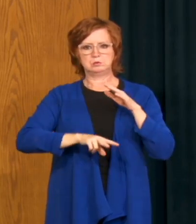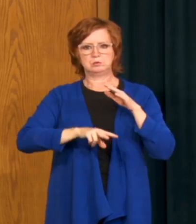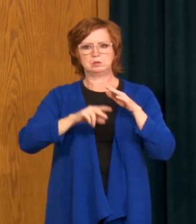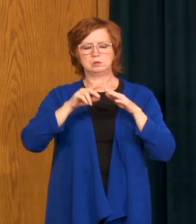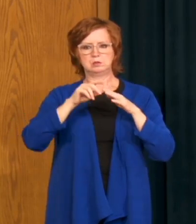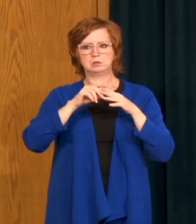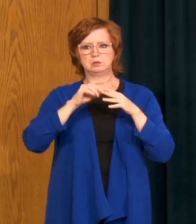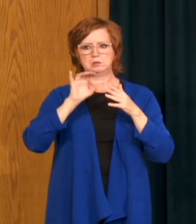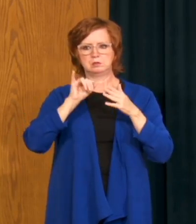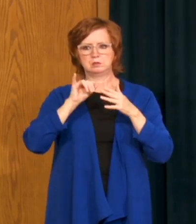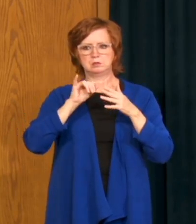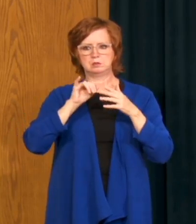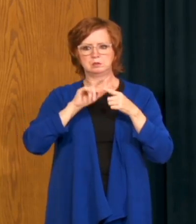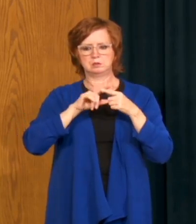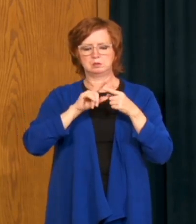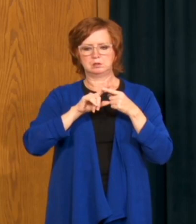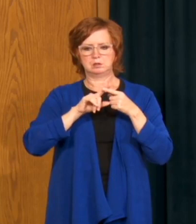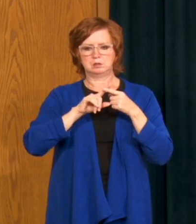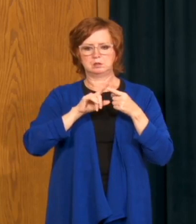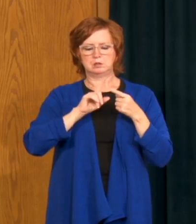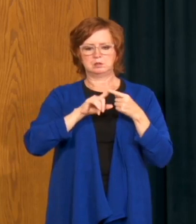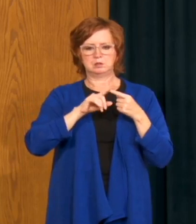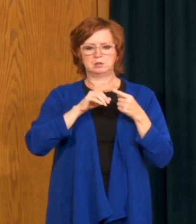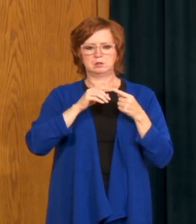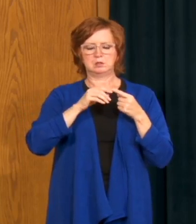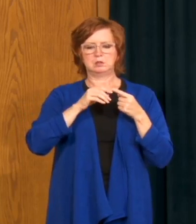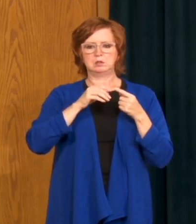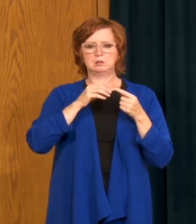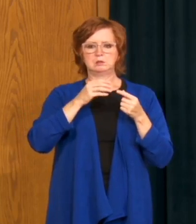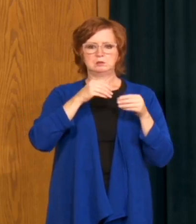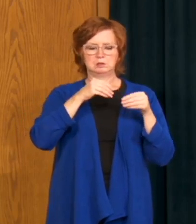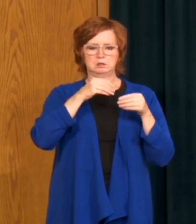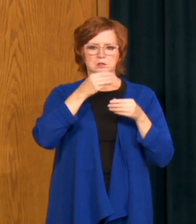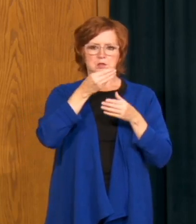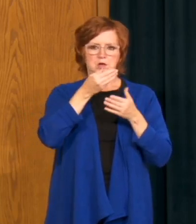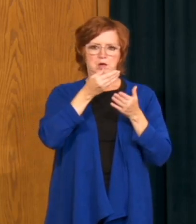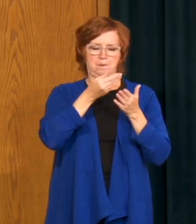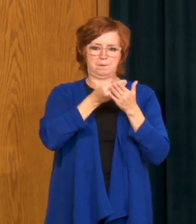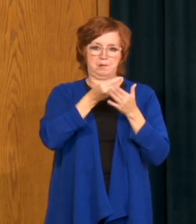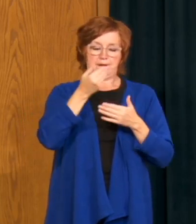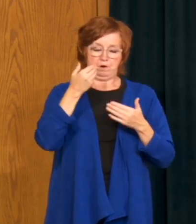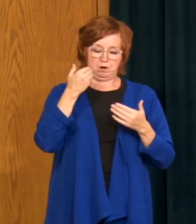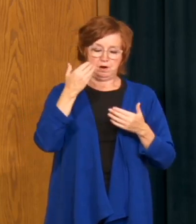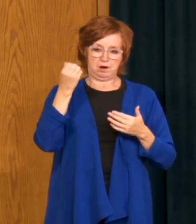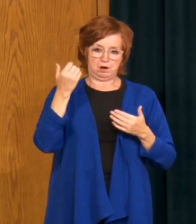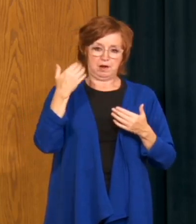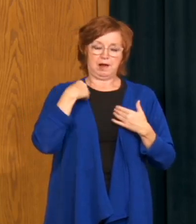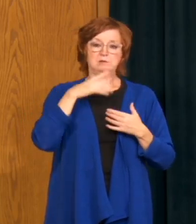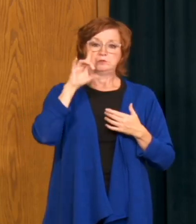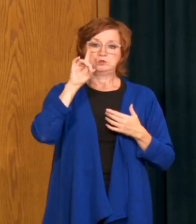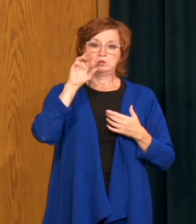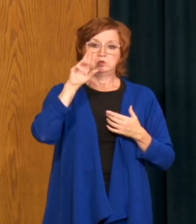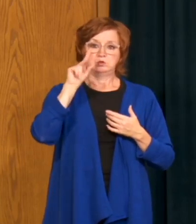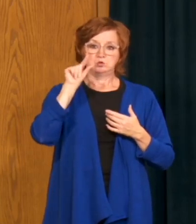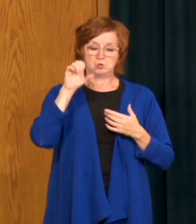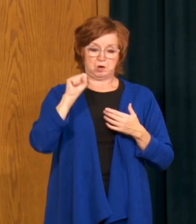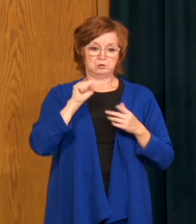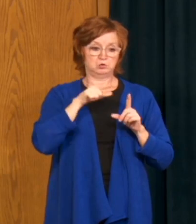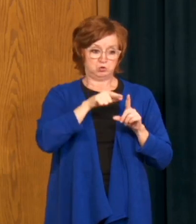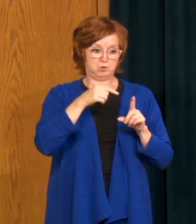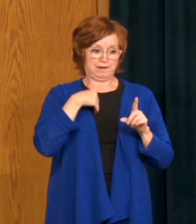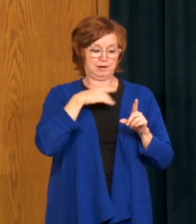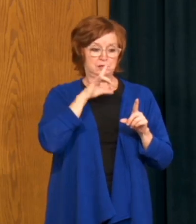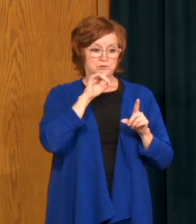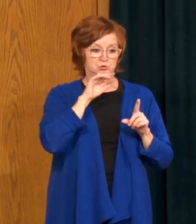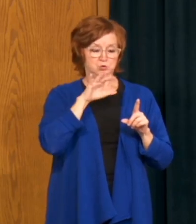federal government to decriminalize simple possession, and that call was backed up by some police departments here in Saskatchewan. I'm wondering where you stand